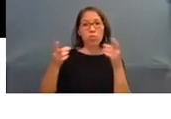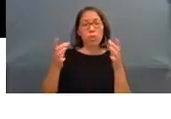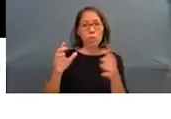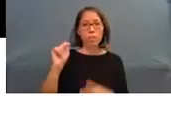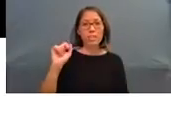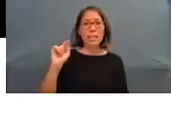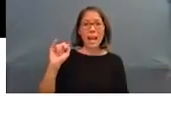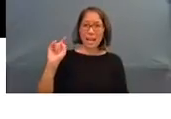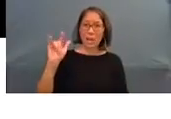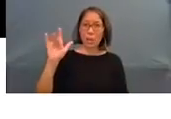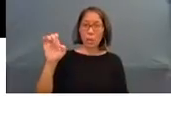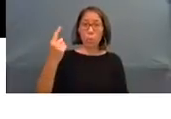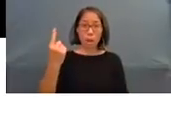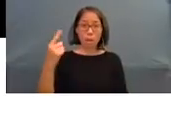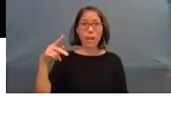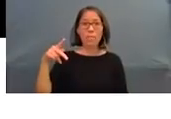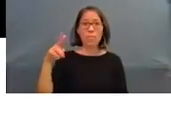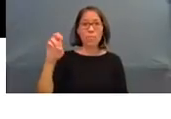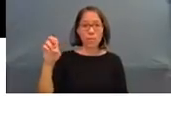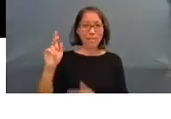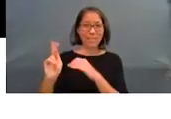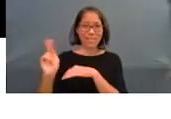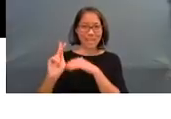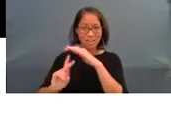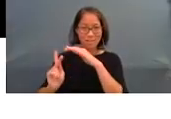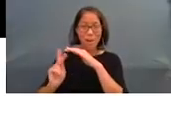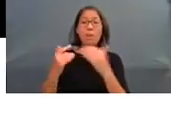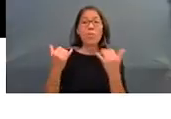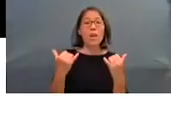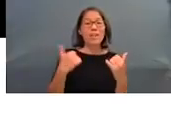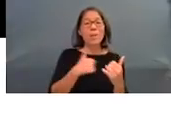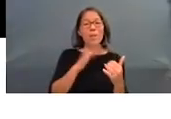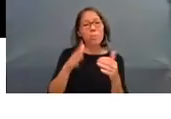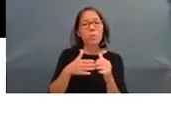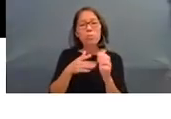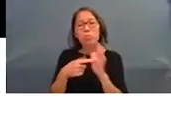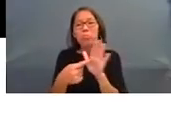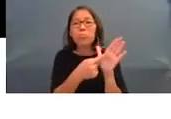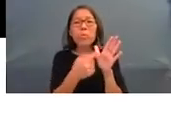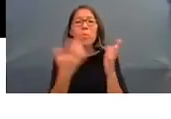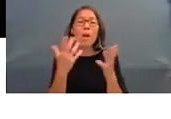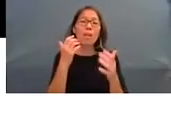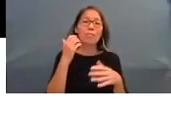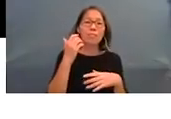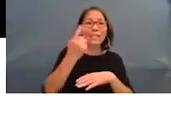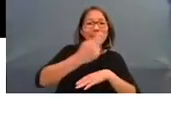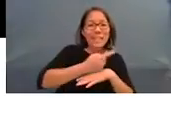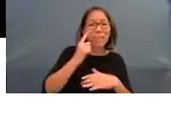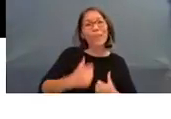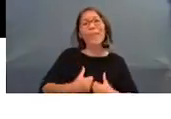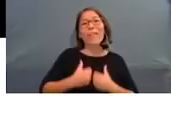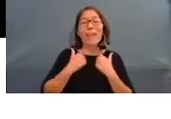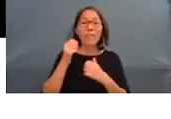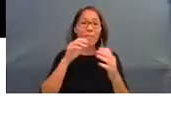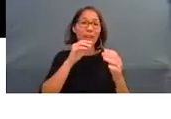and Pre-K. And at this point in the presentation, we're going to walk you through what a day in the life of an at-home virtual learner will look